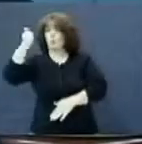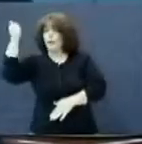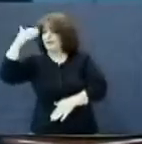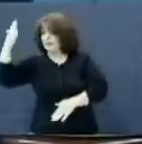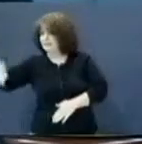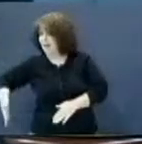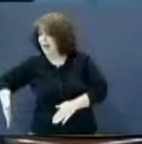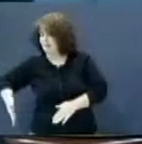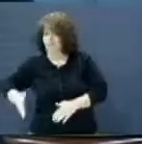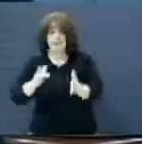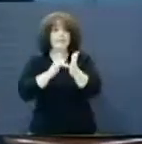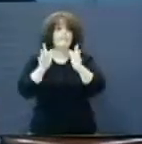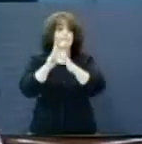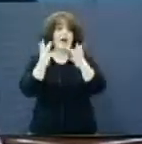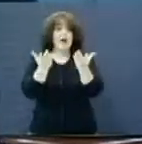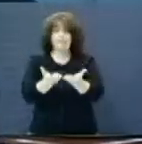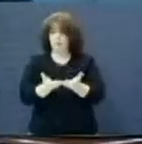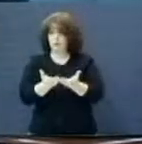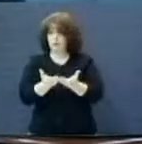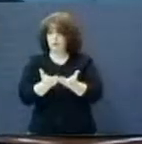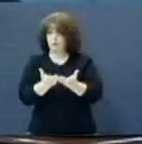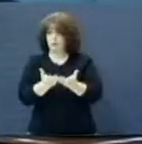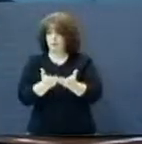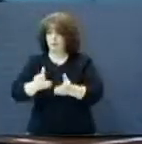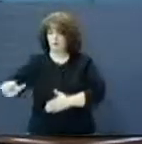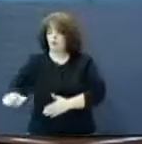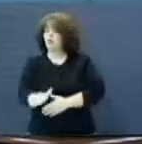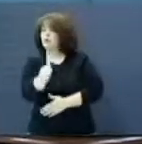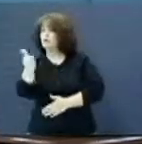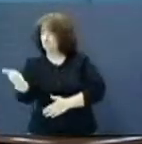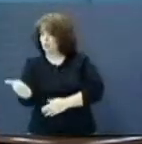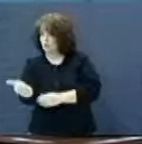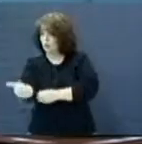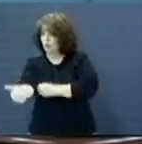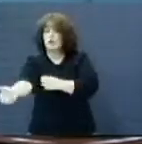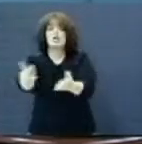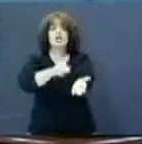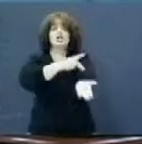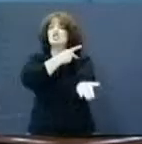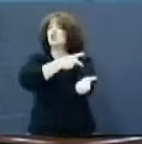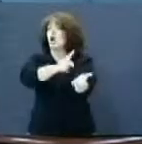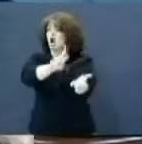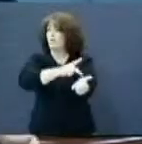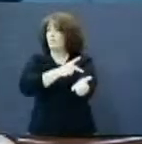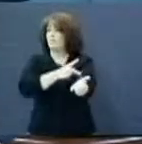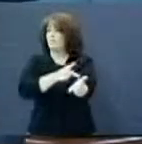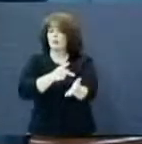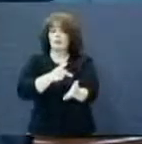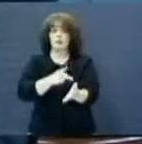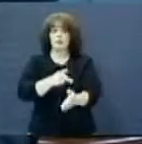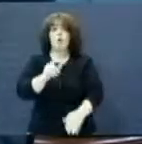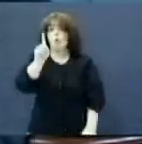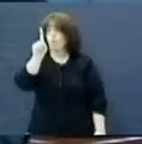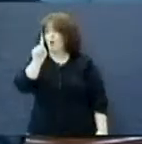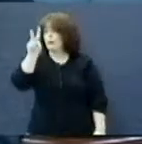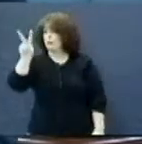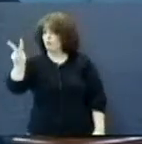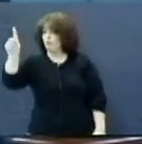If you got your Bibles, turn to a very, very familiar Psalm, Psalm 121, will